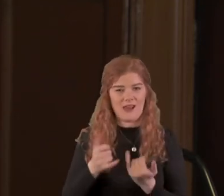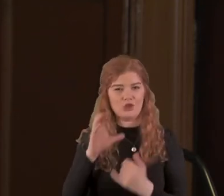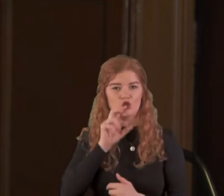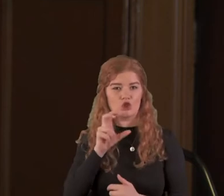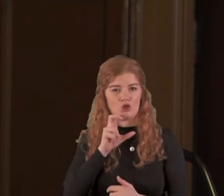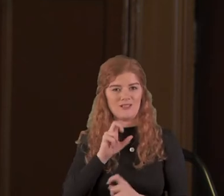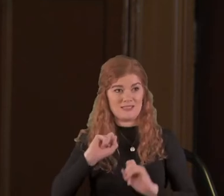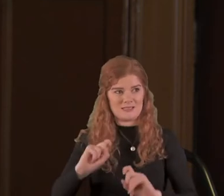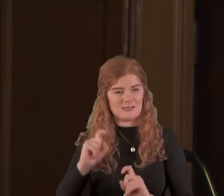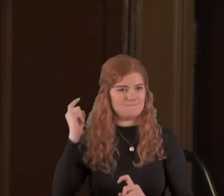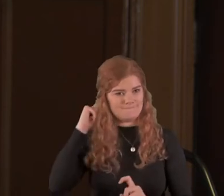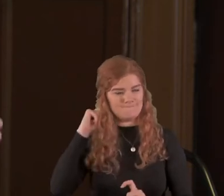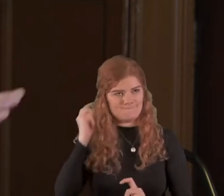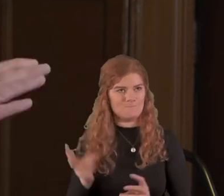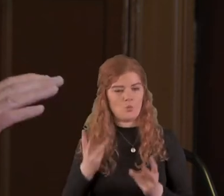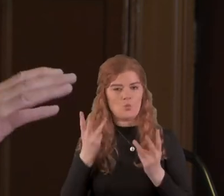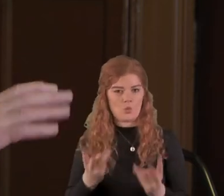least, was still hankering after,